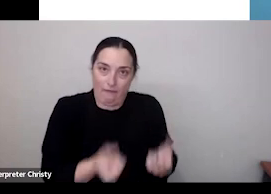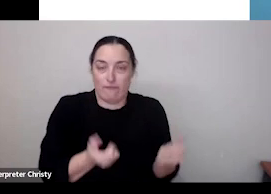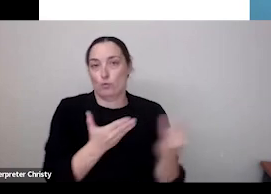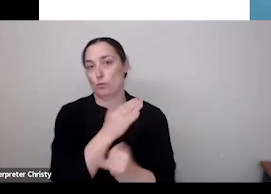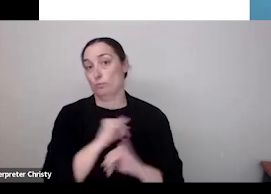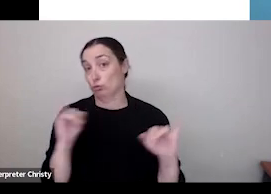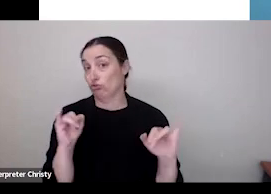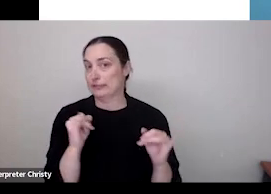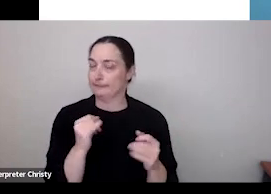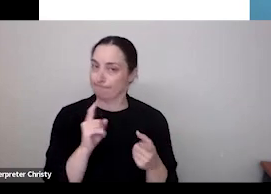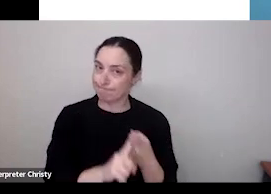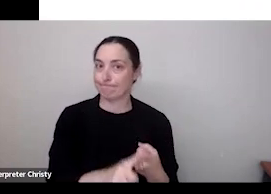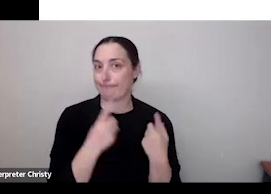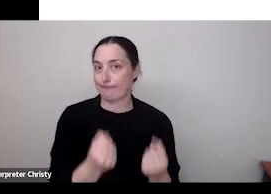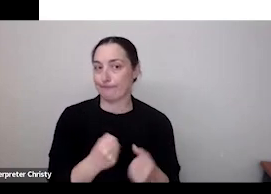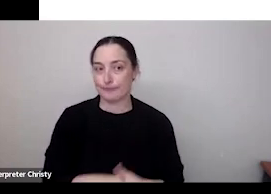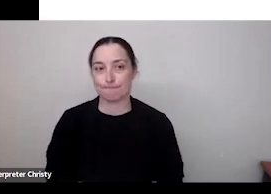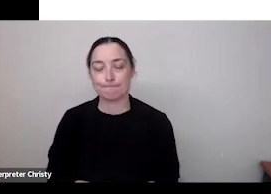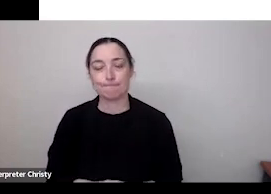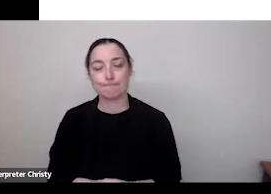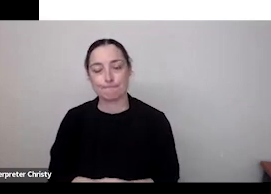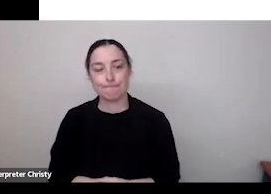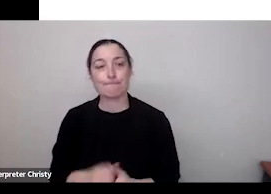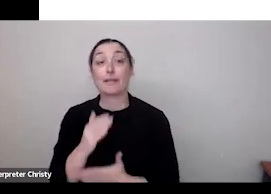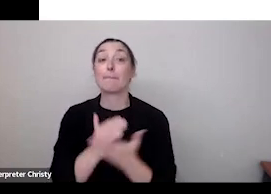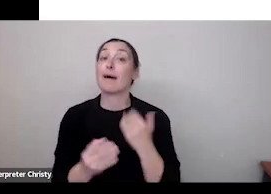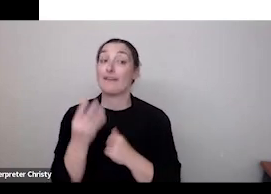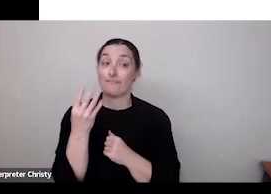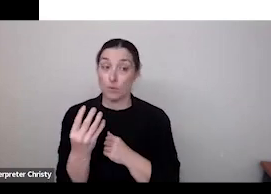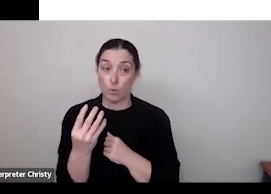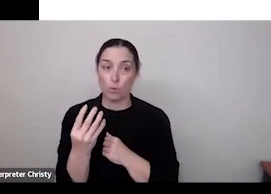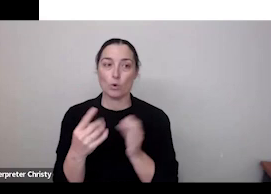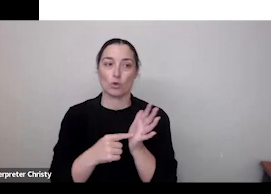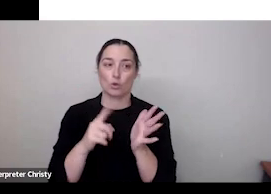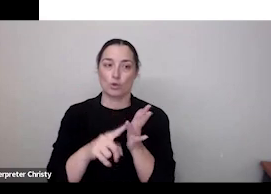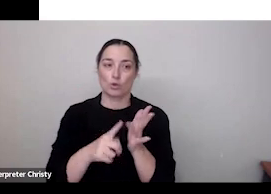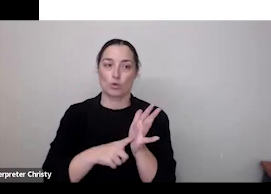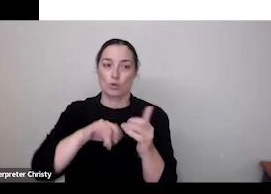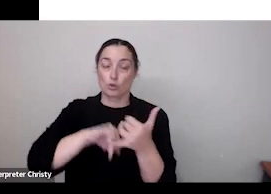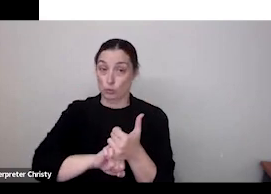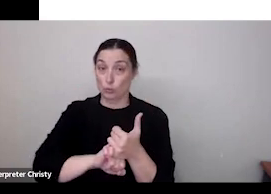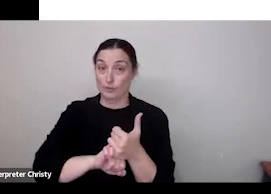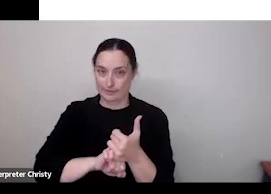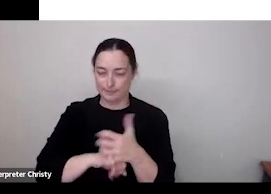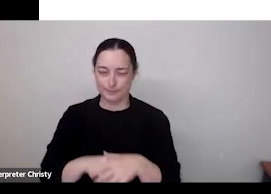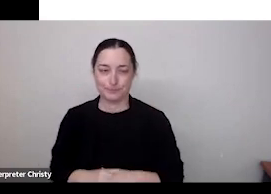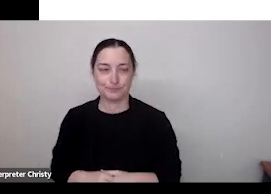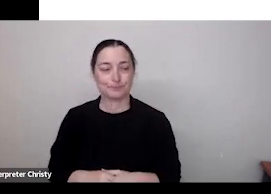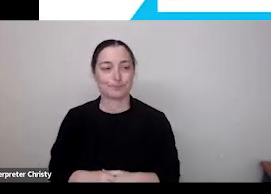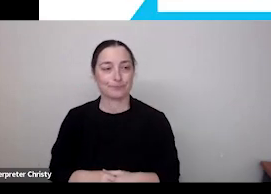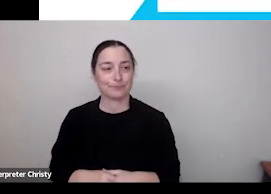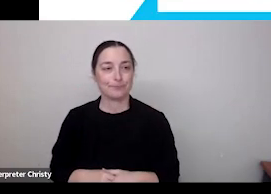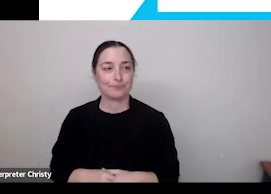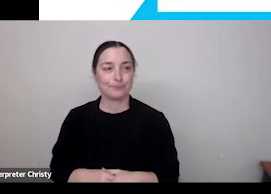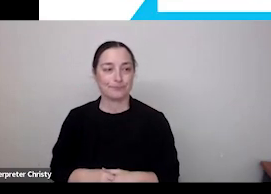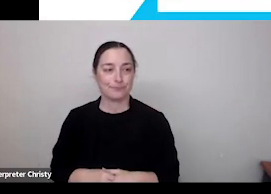situations. Next slide, please. Part 4 of the framework focuses on the tools. Next slide. And